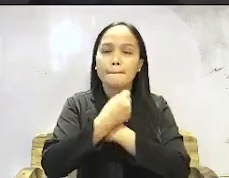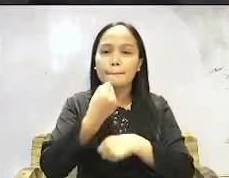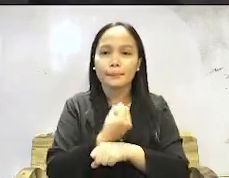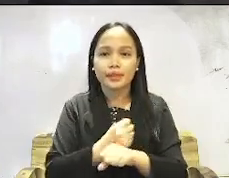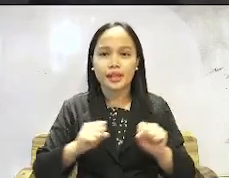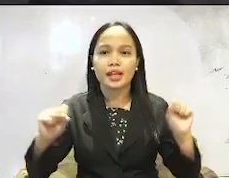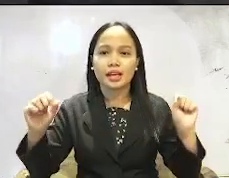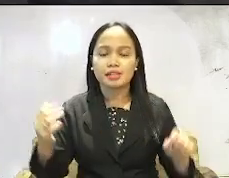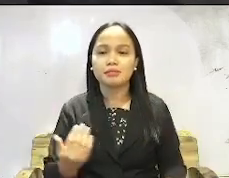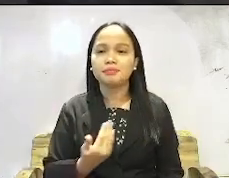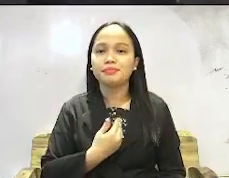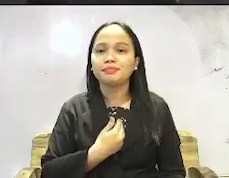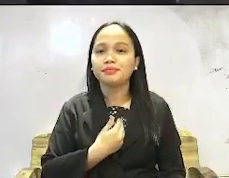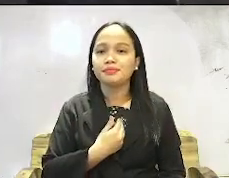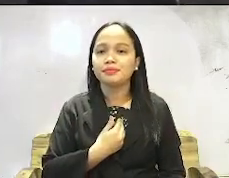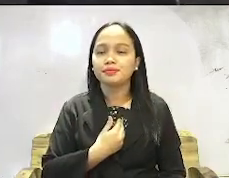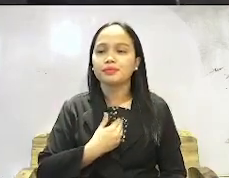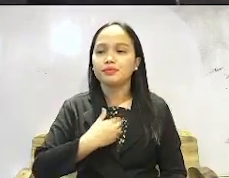me.